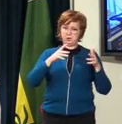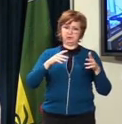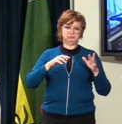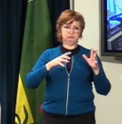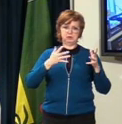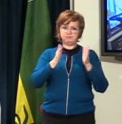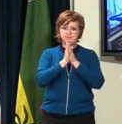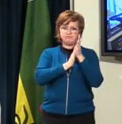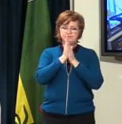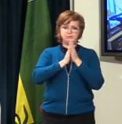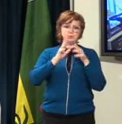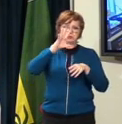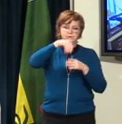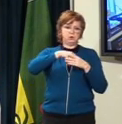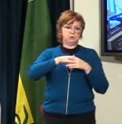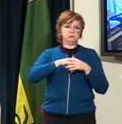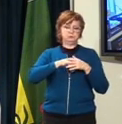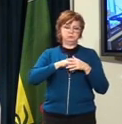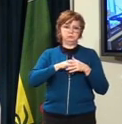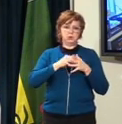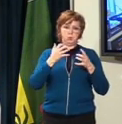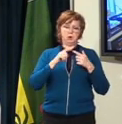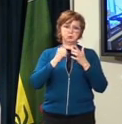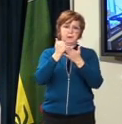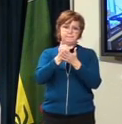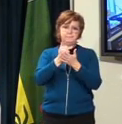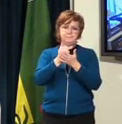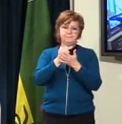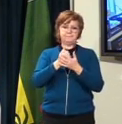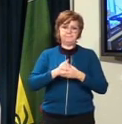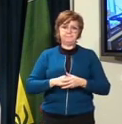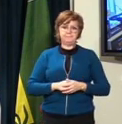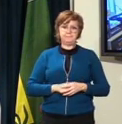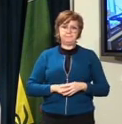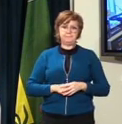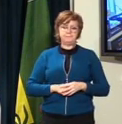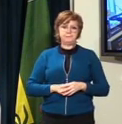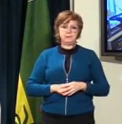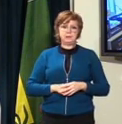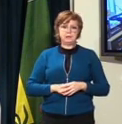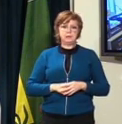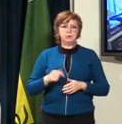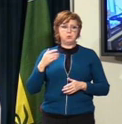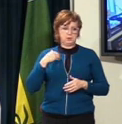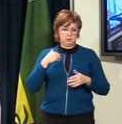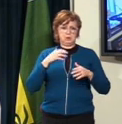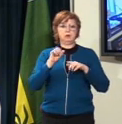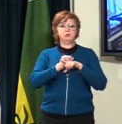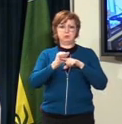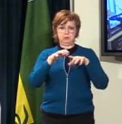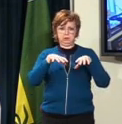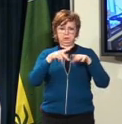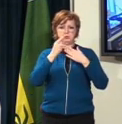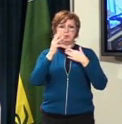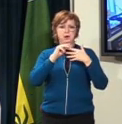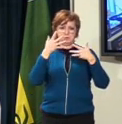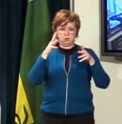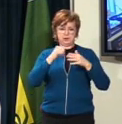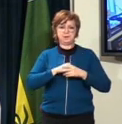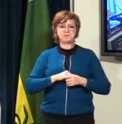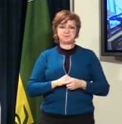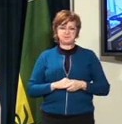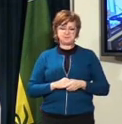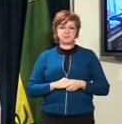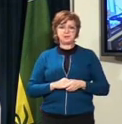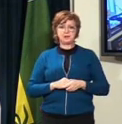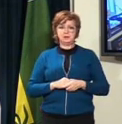physicians are looking for new ways to be a part of the response. We have a training program and are looking forward to continuing to